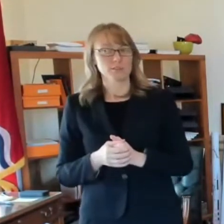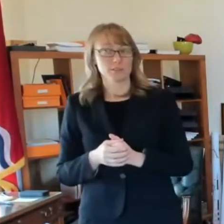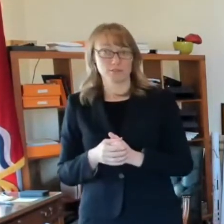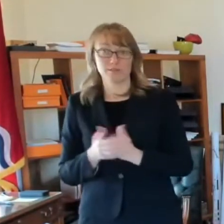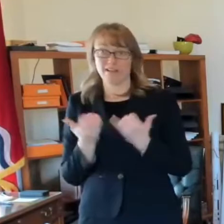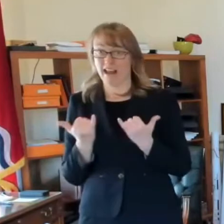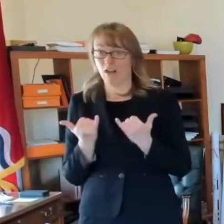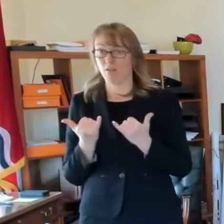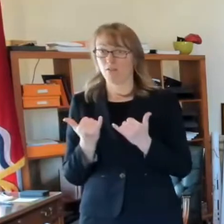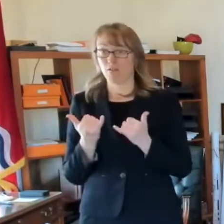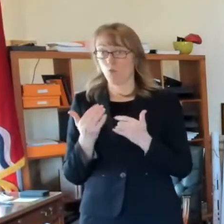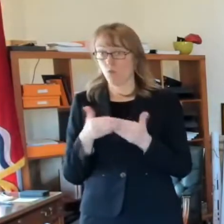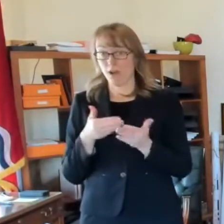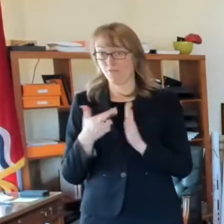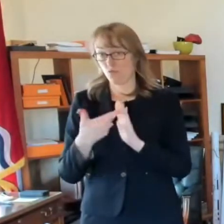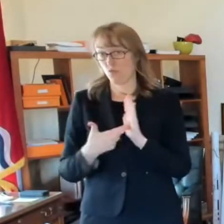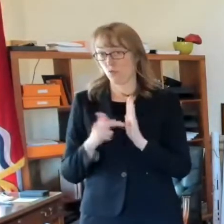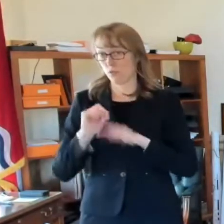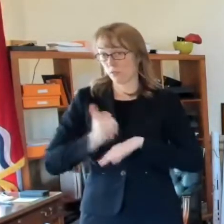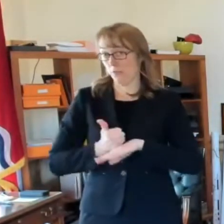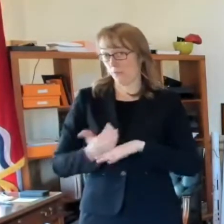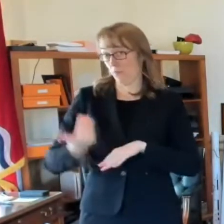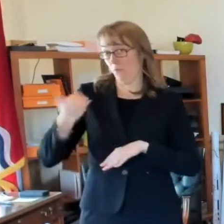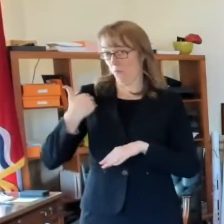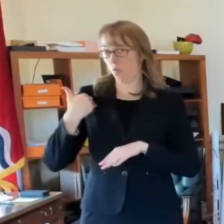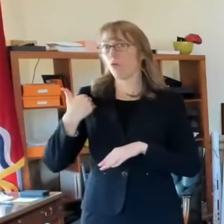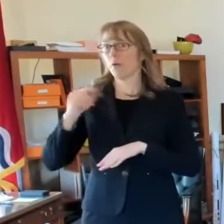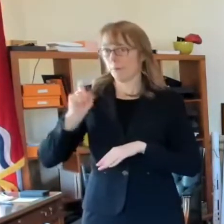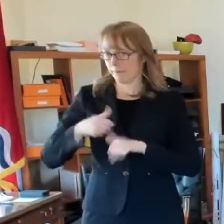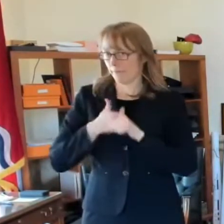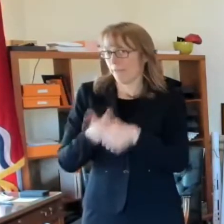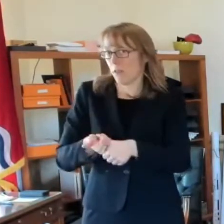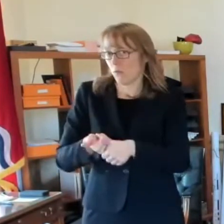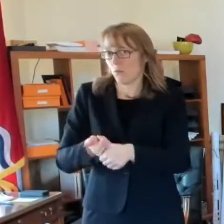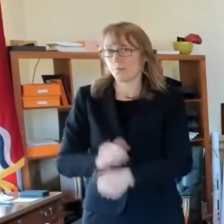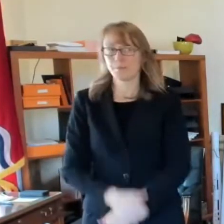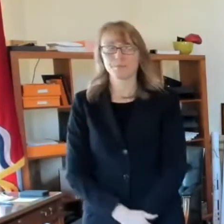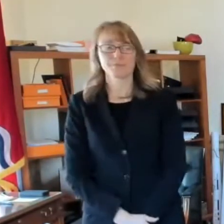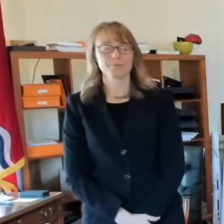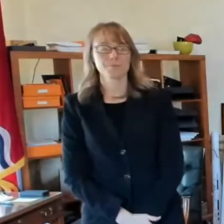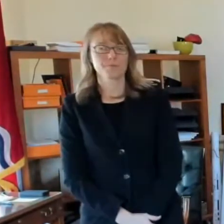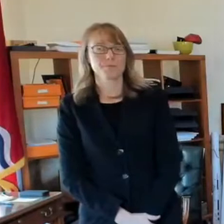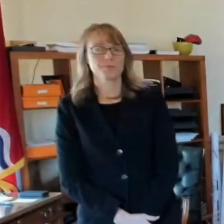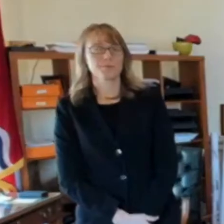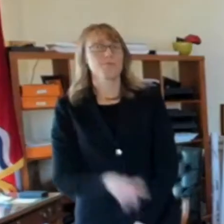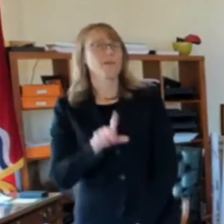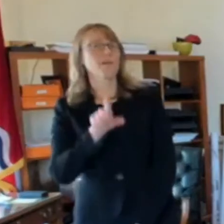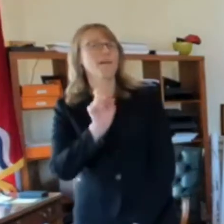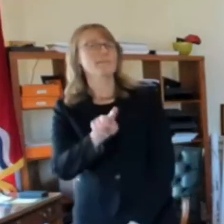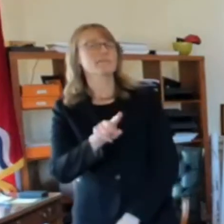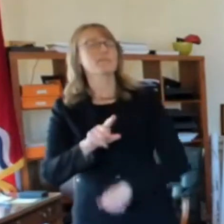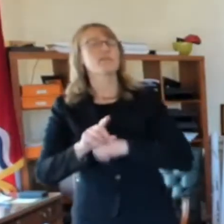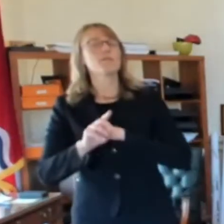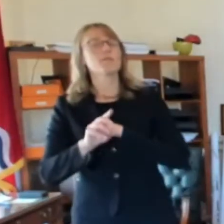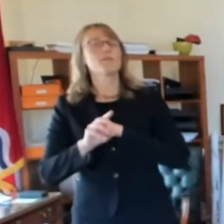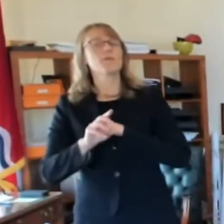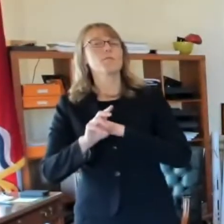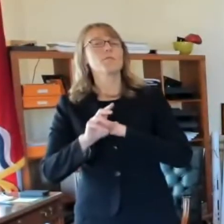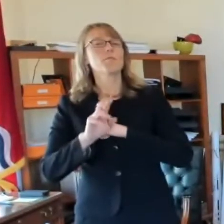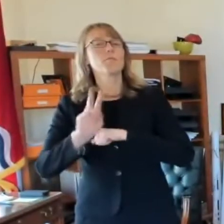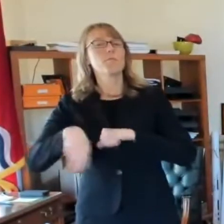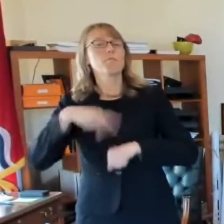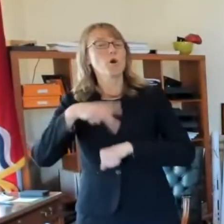numbers are going up, I mean, there's no need, there's no reason to ease restrictions at this point in time.